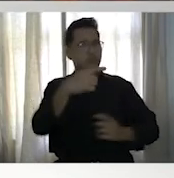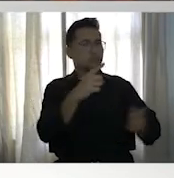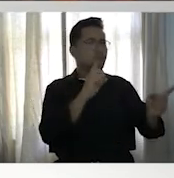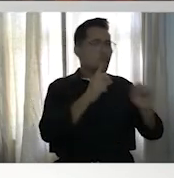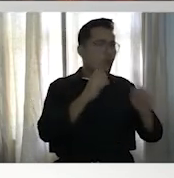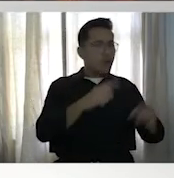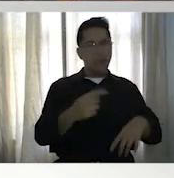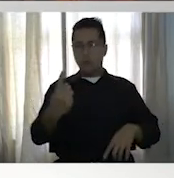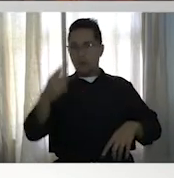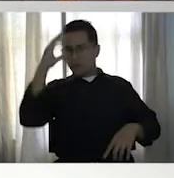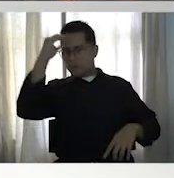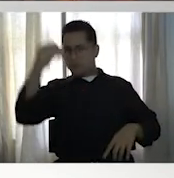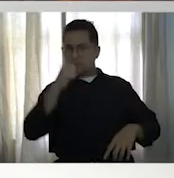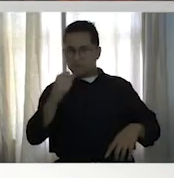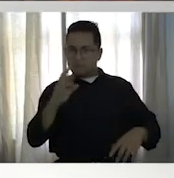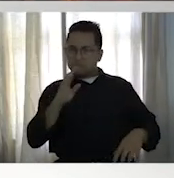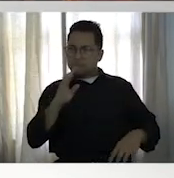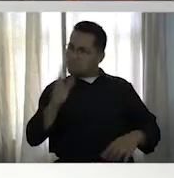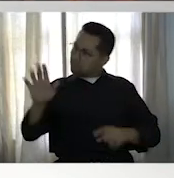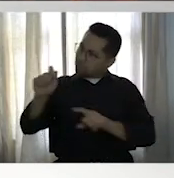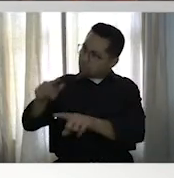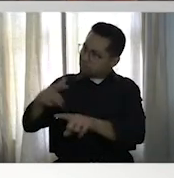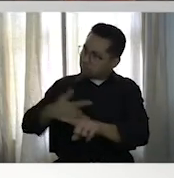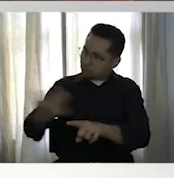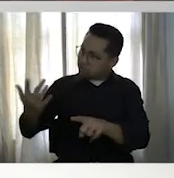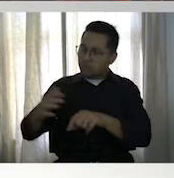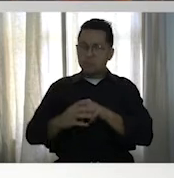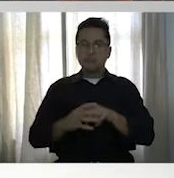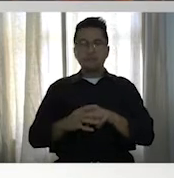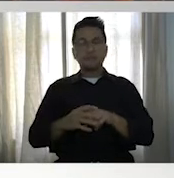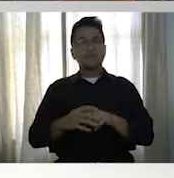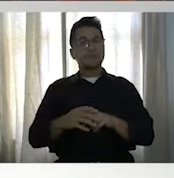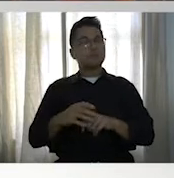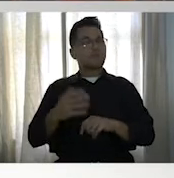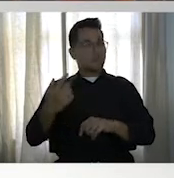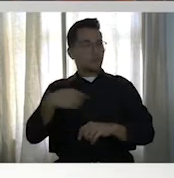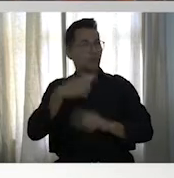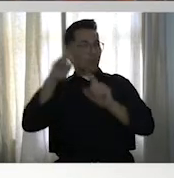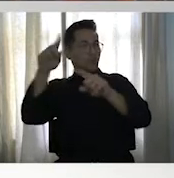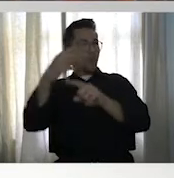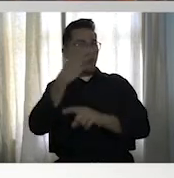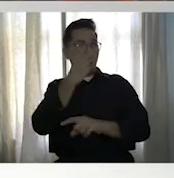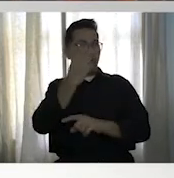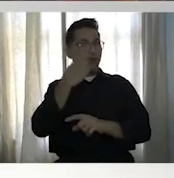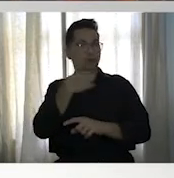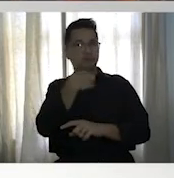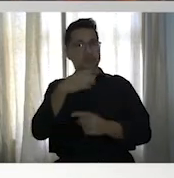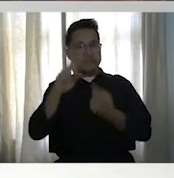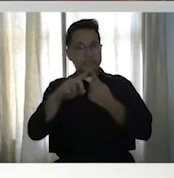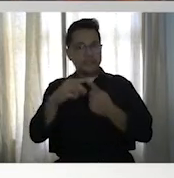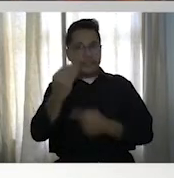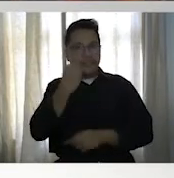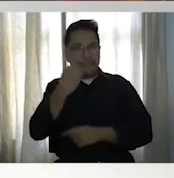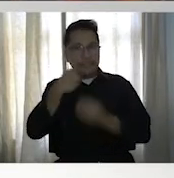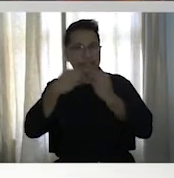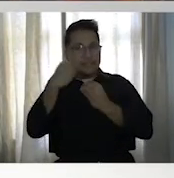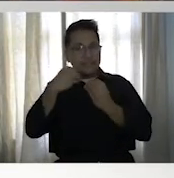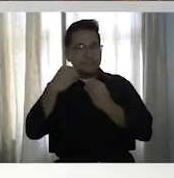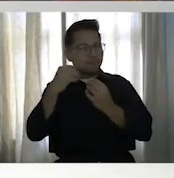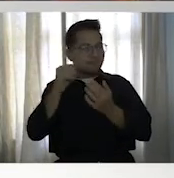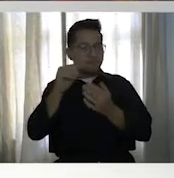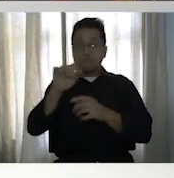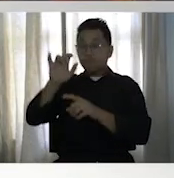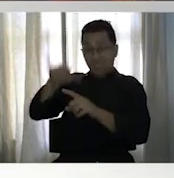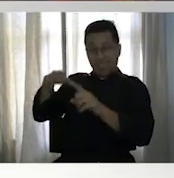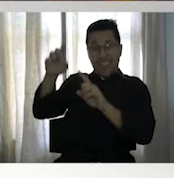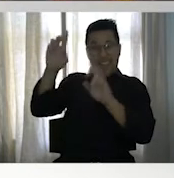not. What's up, bud? We go to restaurants to eat. That is a social rule, okay? And if